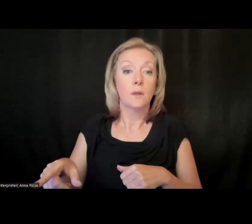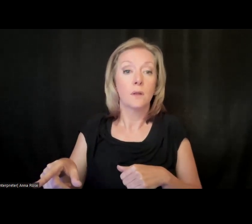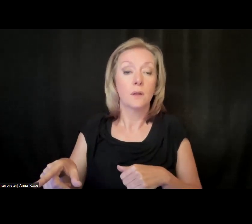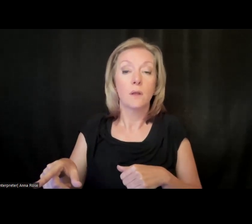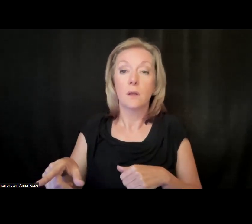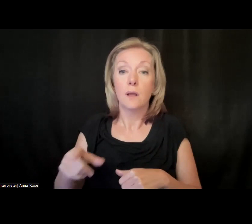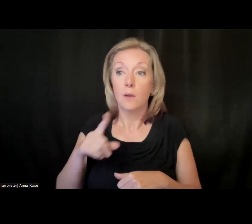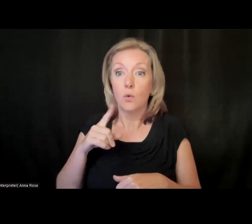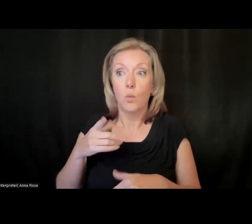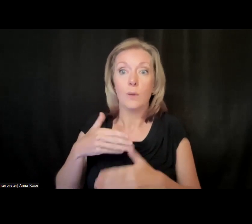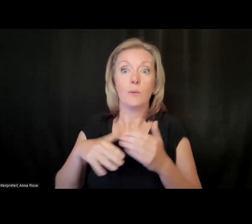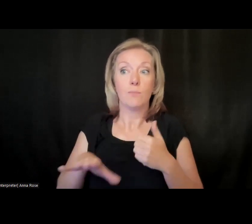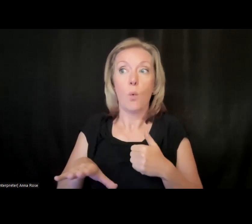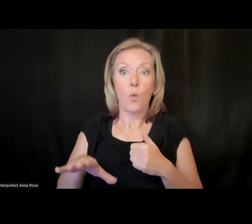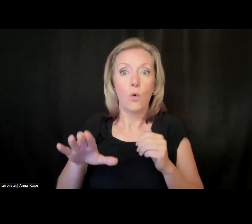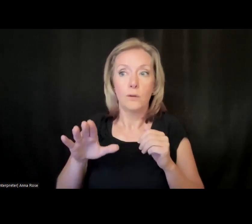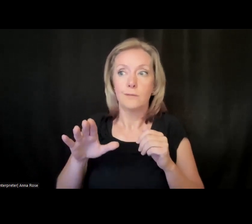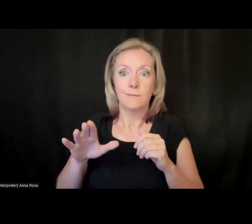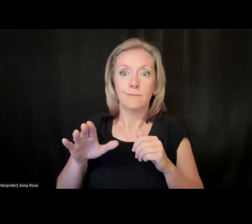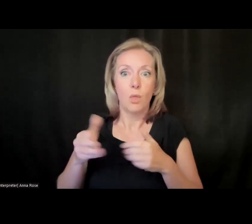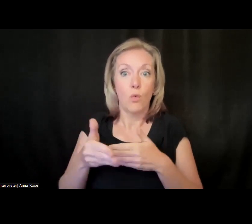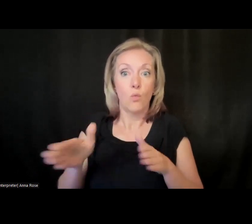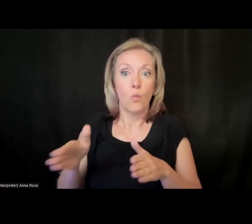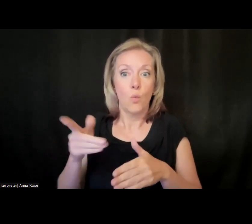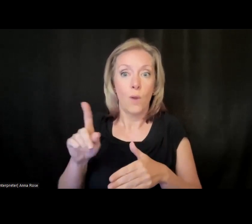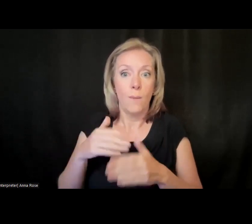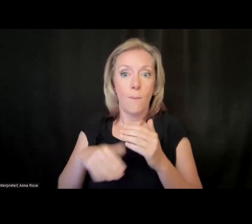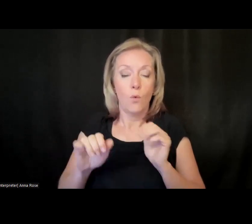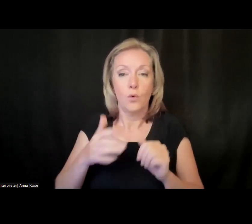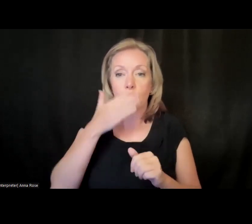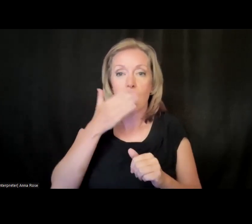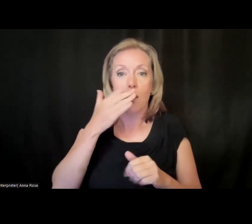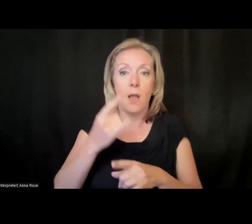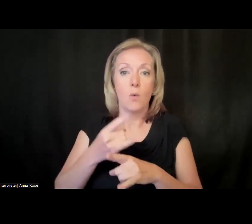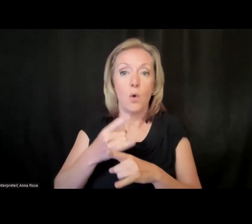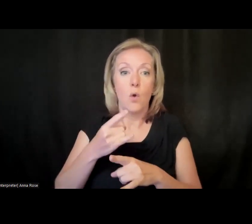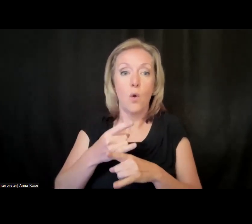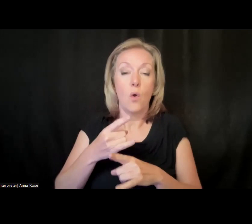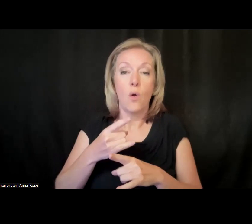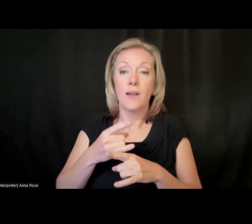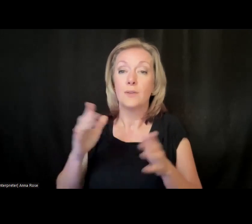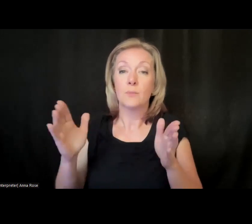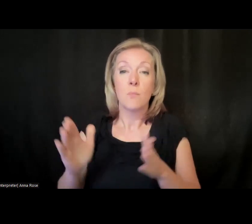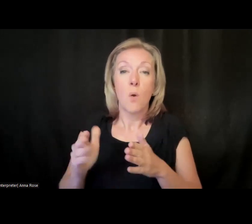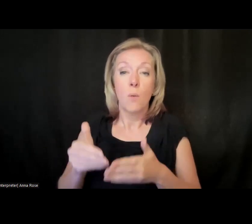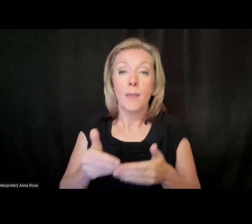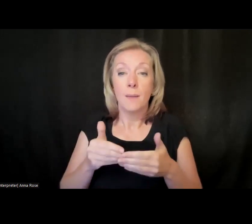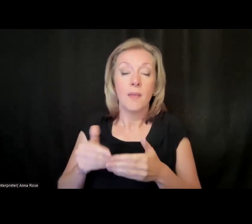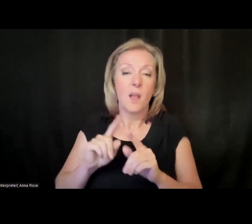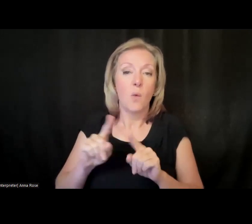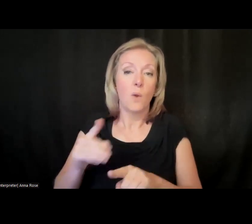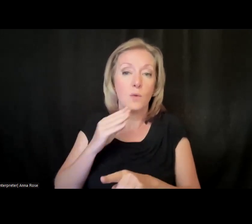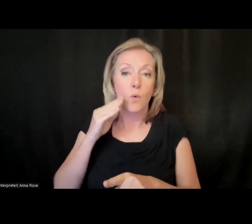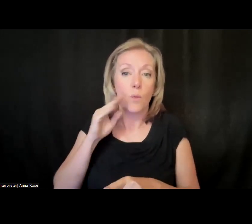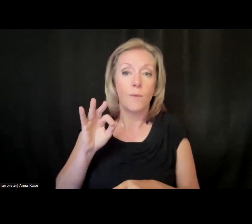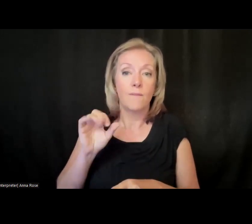of alcohol. He was adopted. I went to the home. He was the littlest baby I had ever touched at that time. The foster